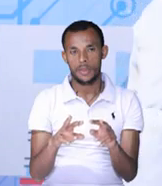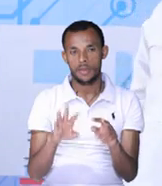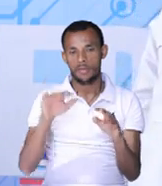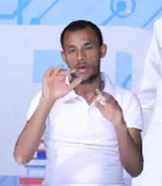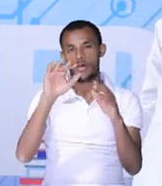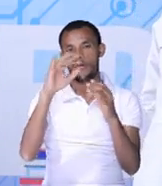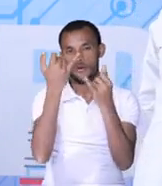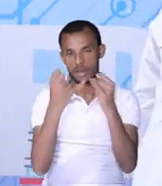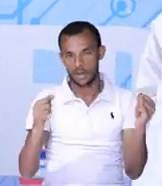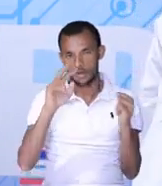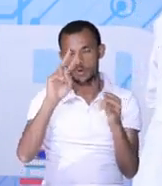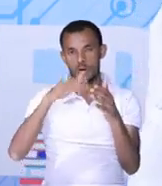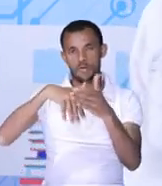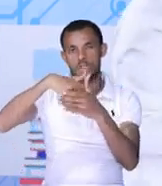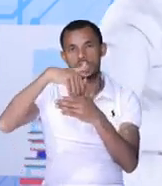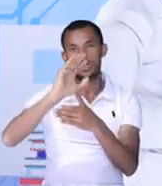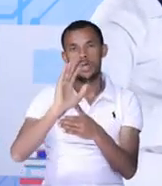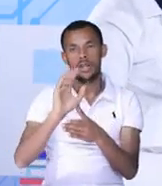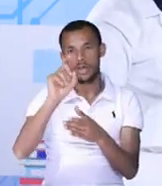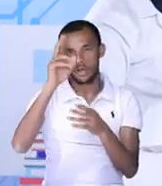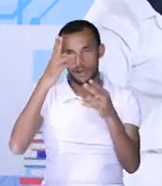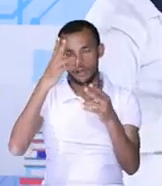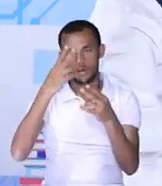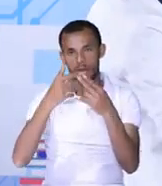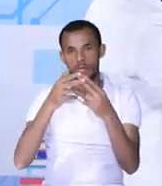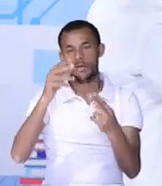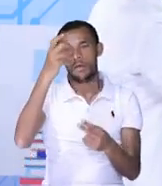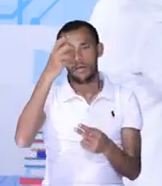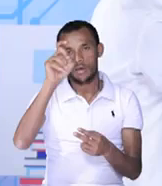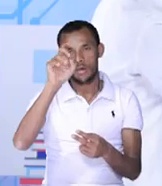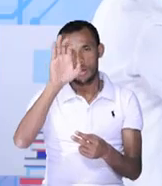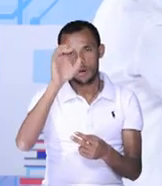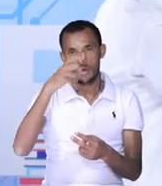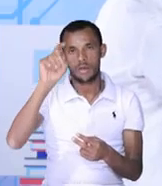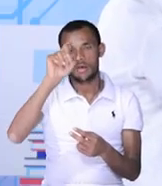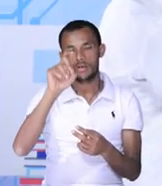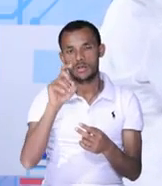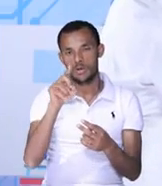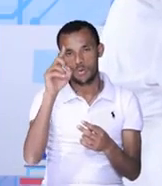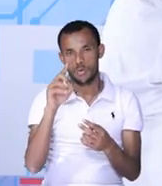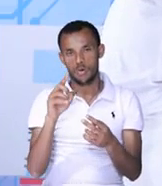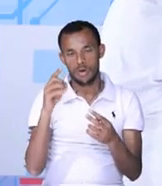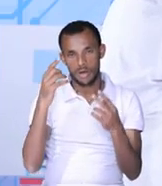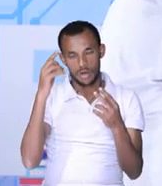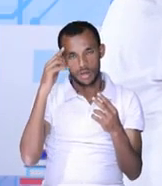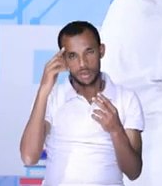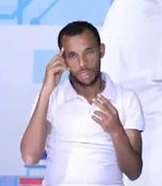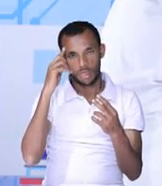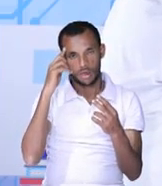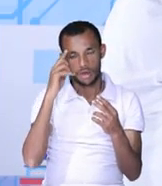by factoring 2 outside, simply integrate x times e raised to x. So assume u to be